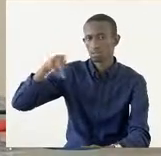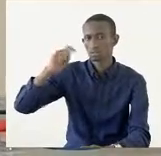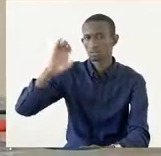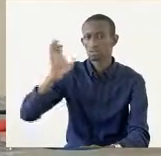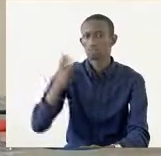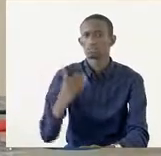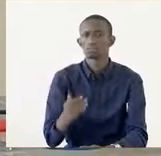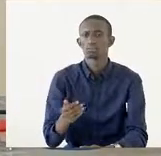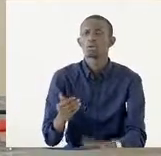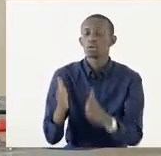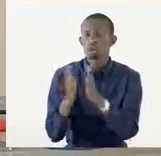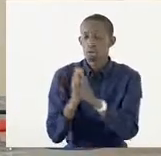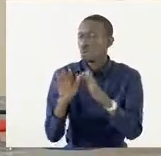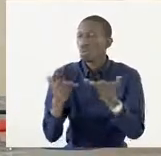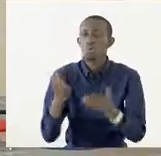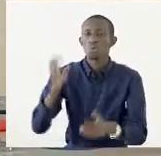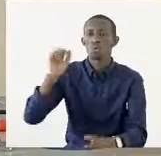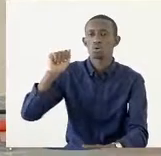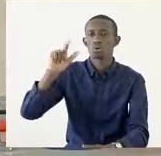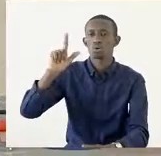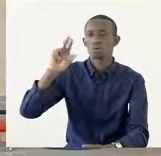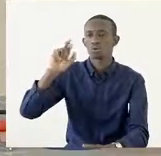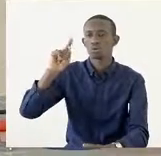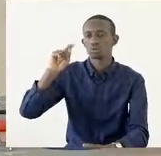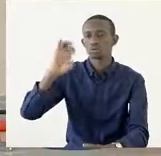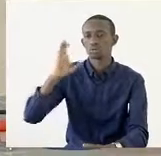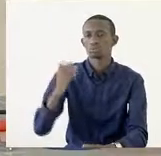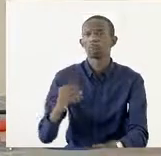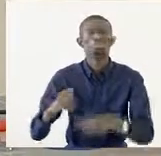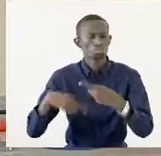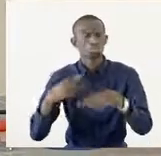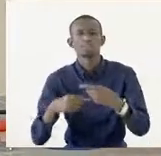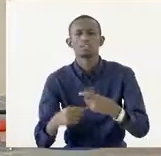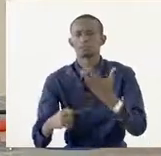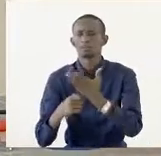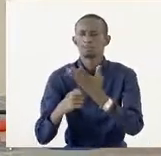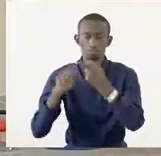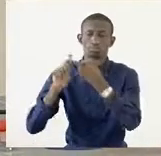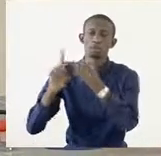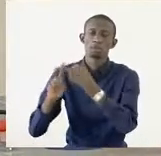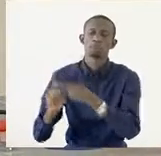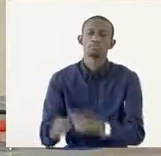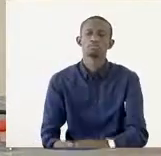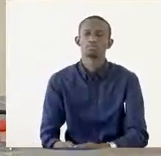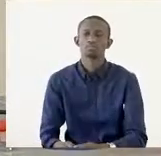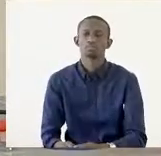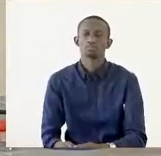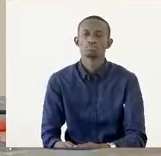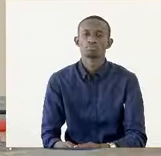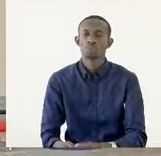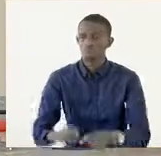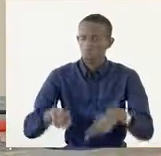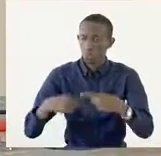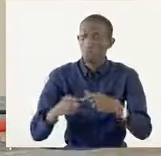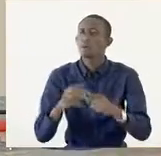aldehydes and aromatic aldehydes, there is always a positive test. There is always a red